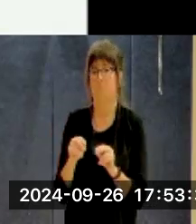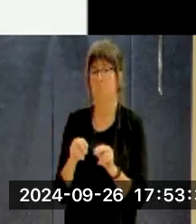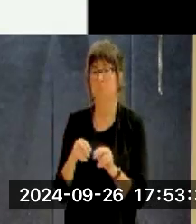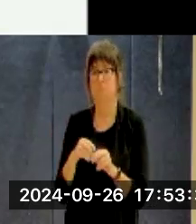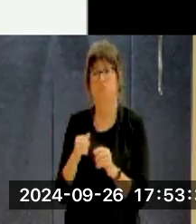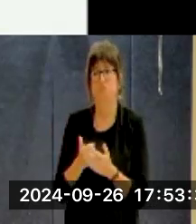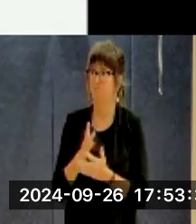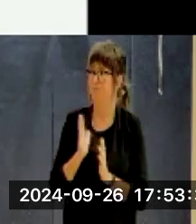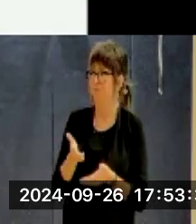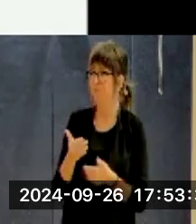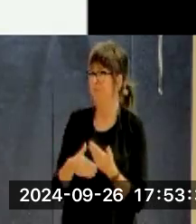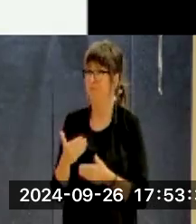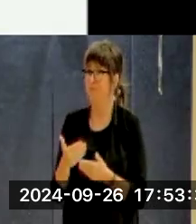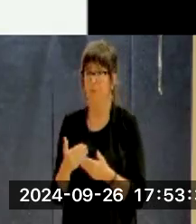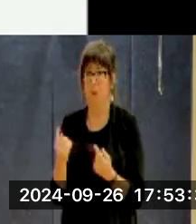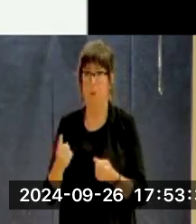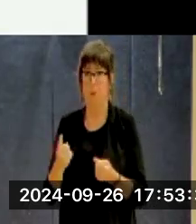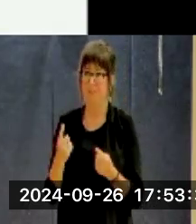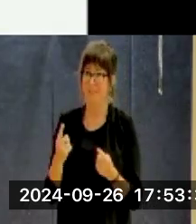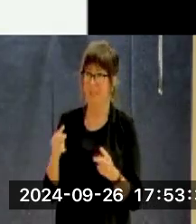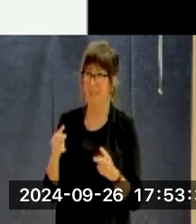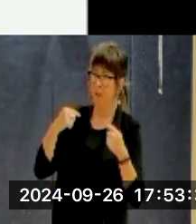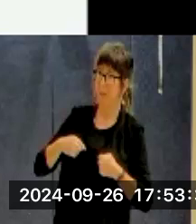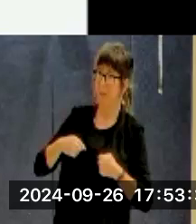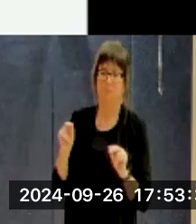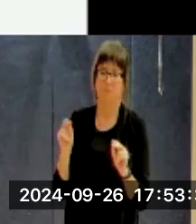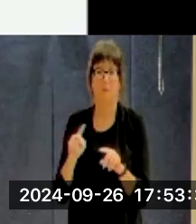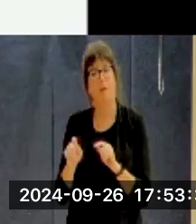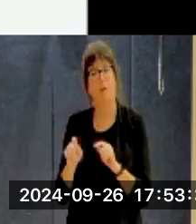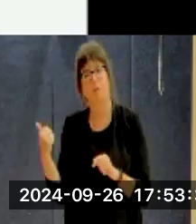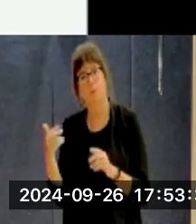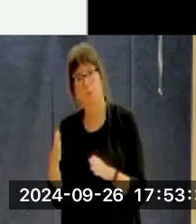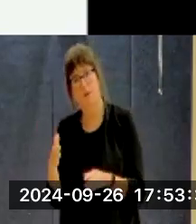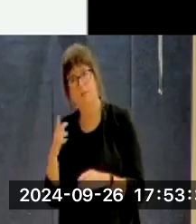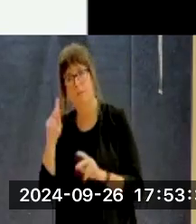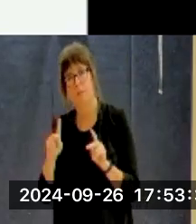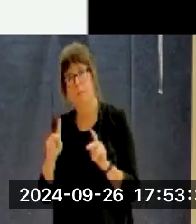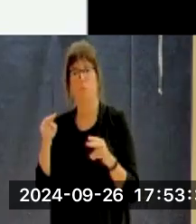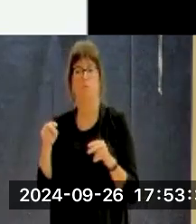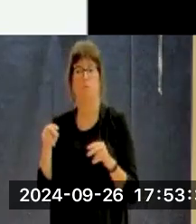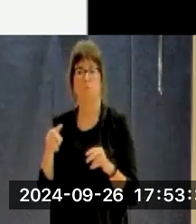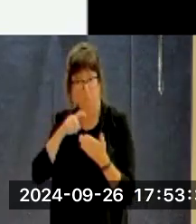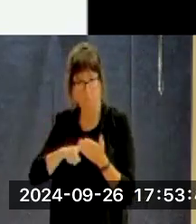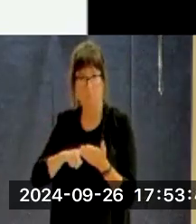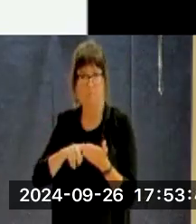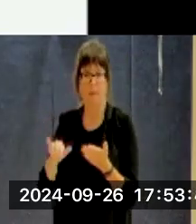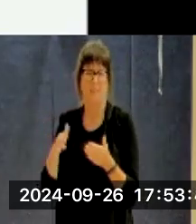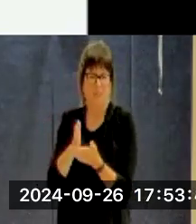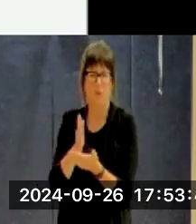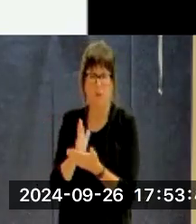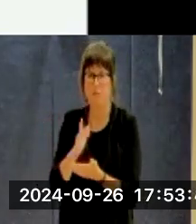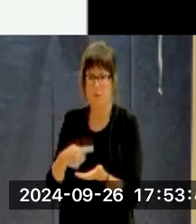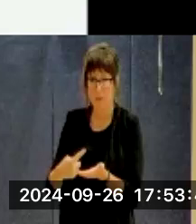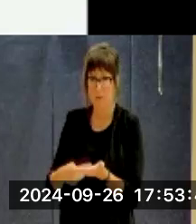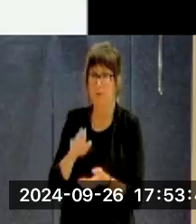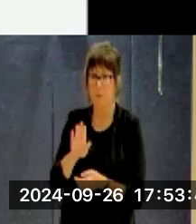but it's a way for others to see and recognize that it's okay to talk about your